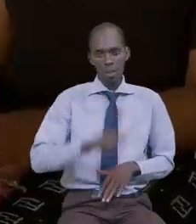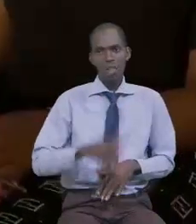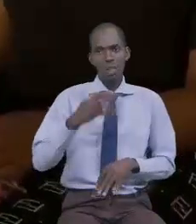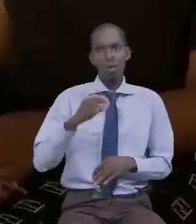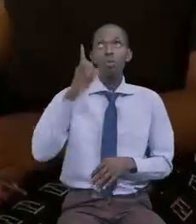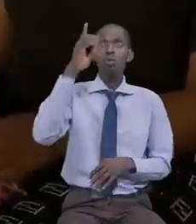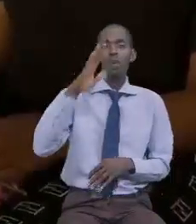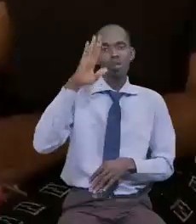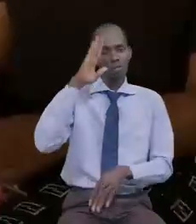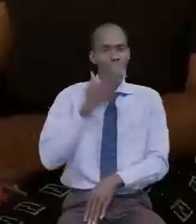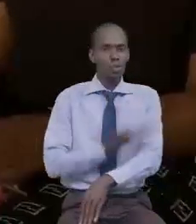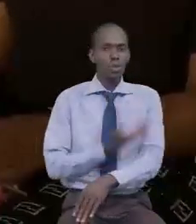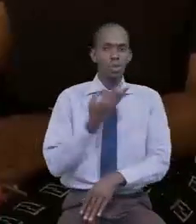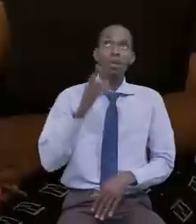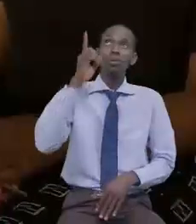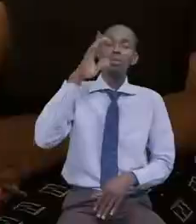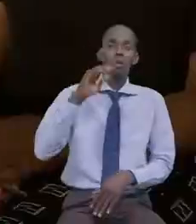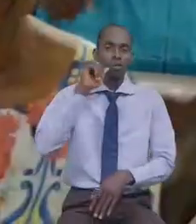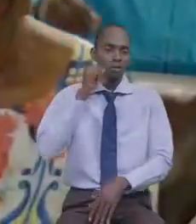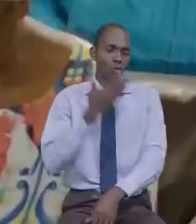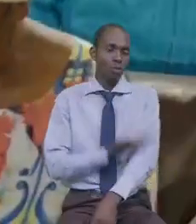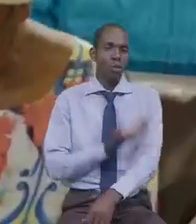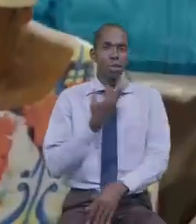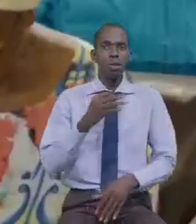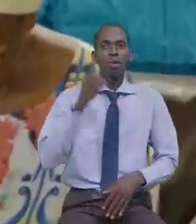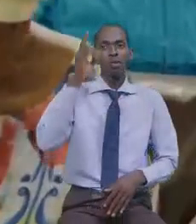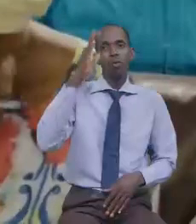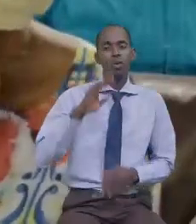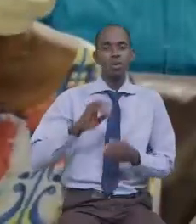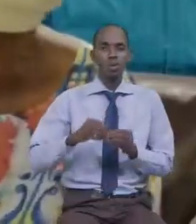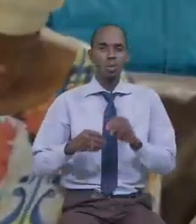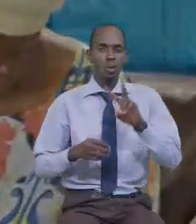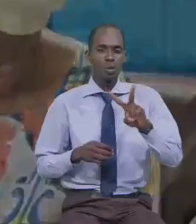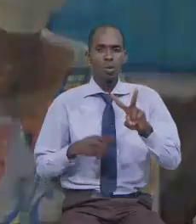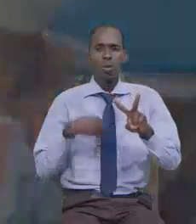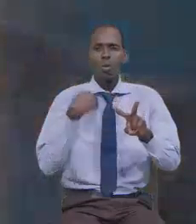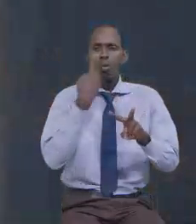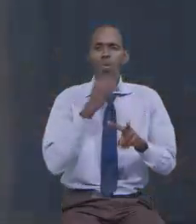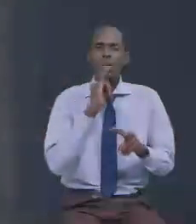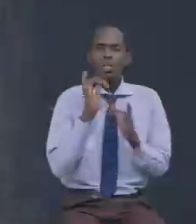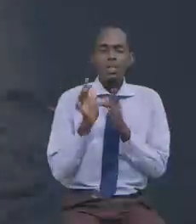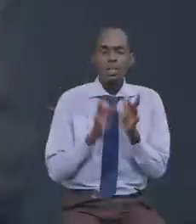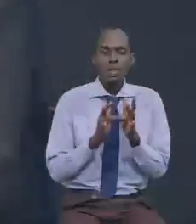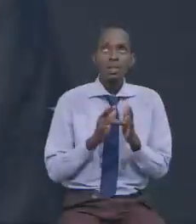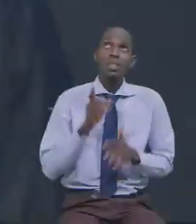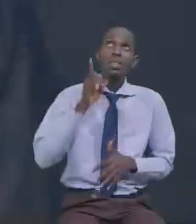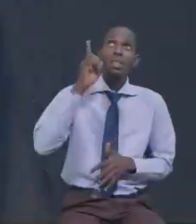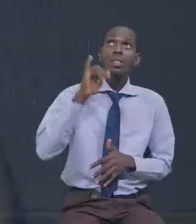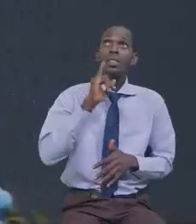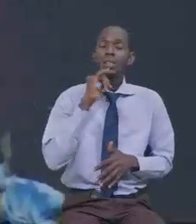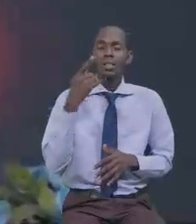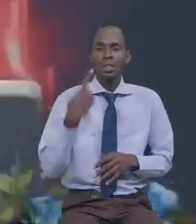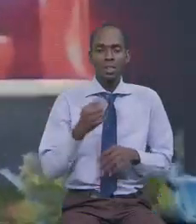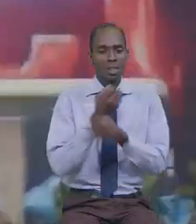God, daughter of God. Number two, who is Jesus? Is the Savior of the guilty. Is the